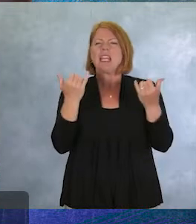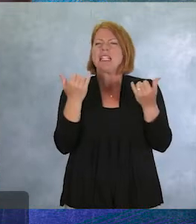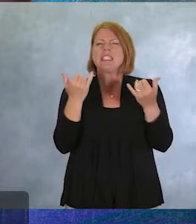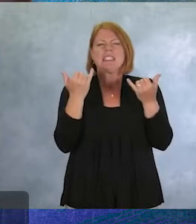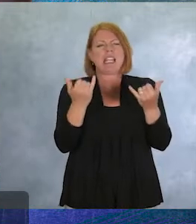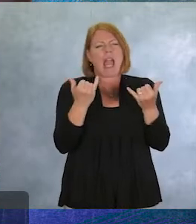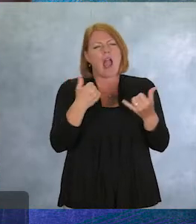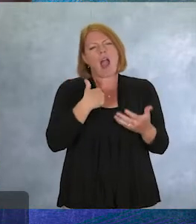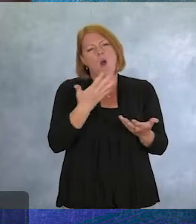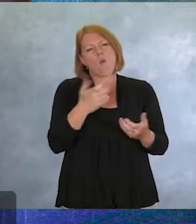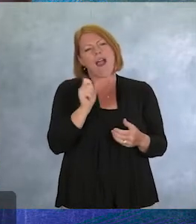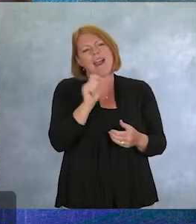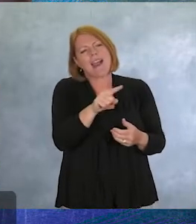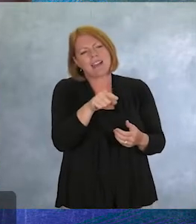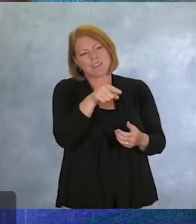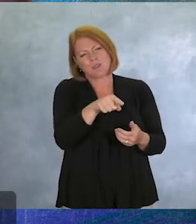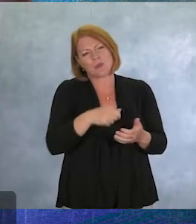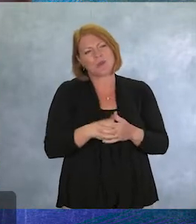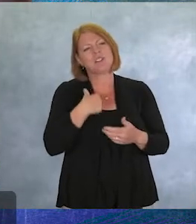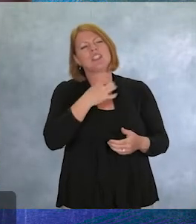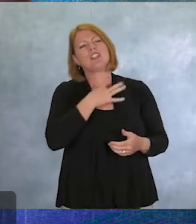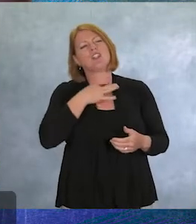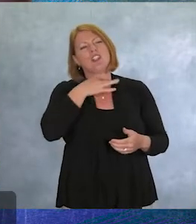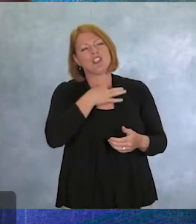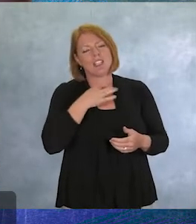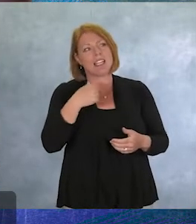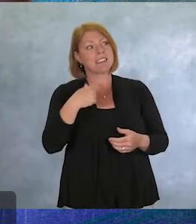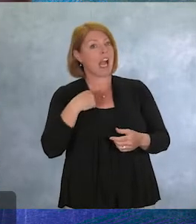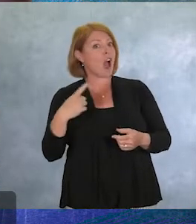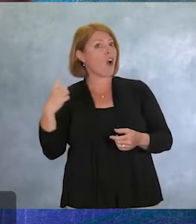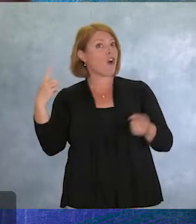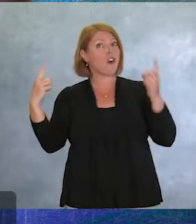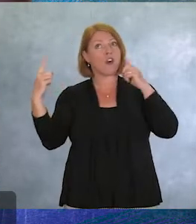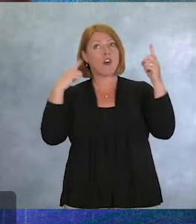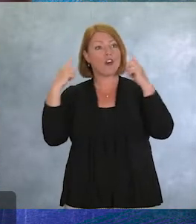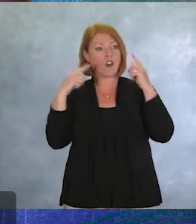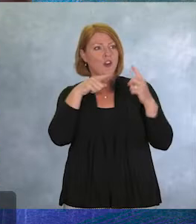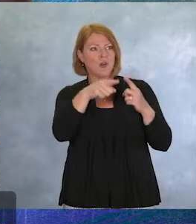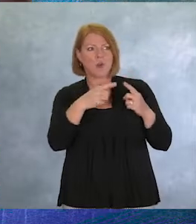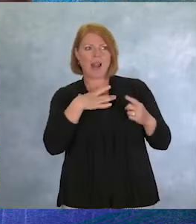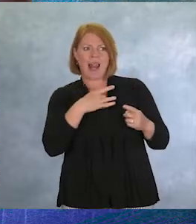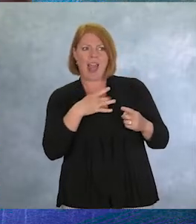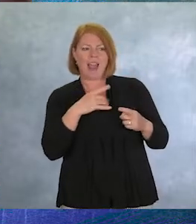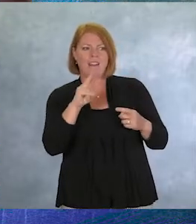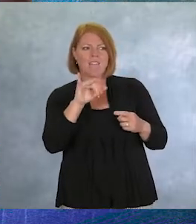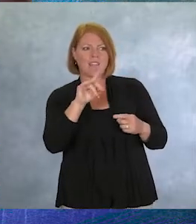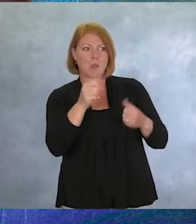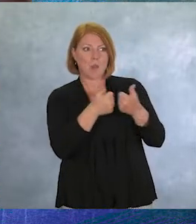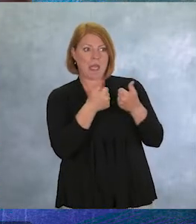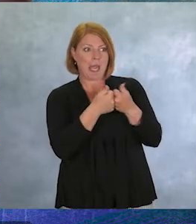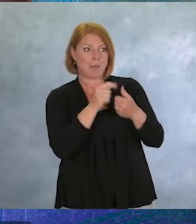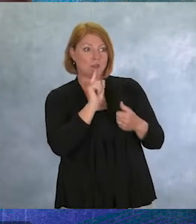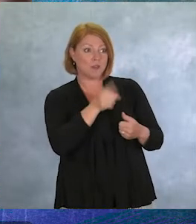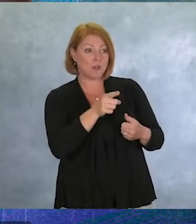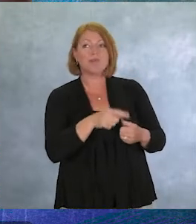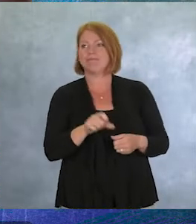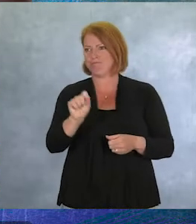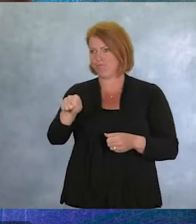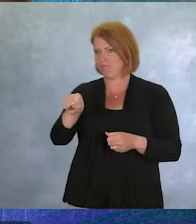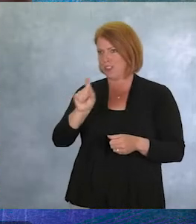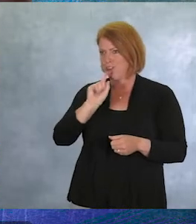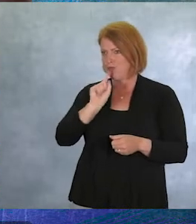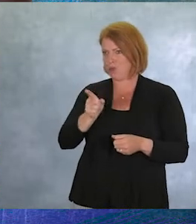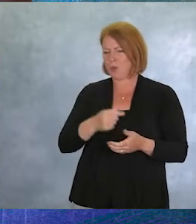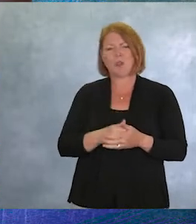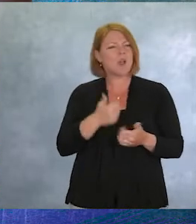out of curiosity. I heard you're a big fan of video games. Is that true? Yes. Okay, so what